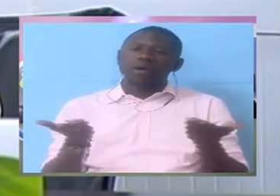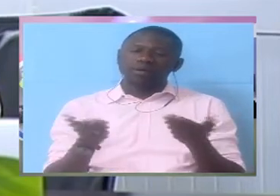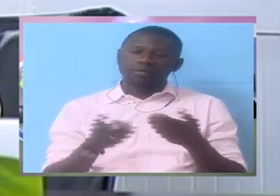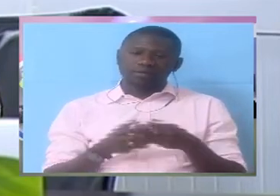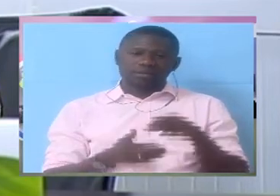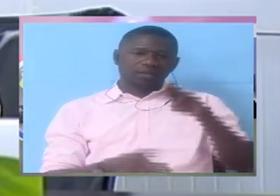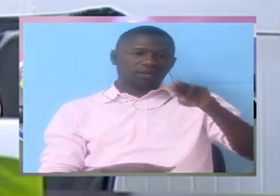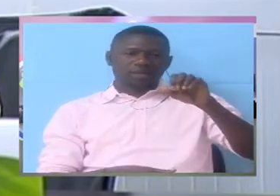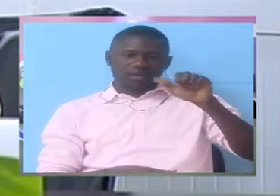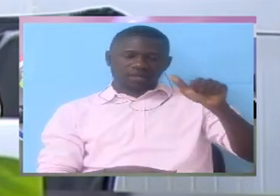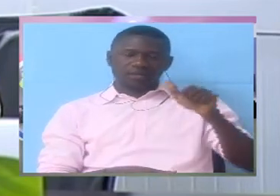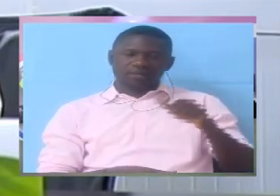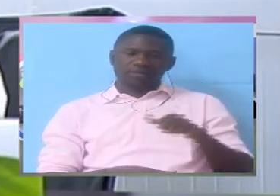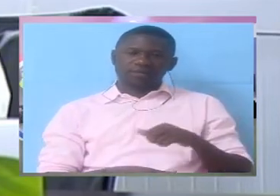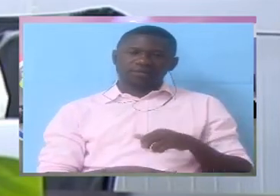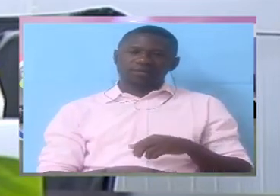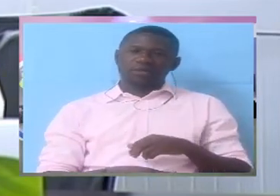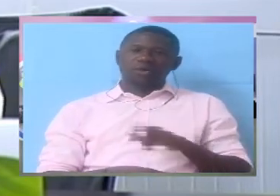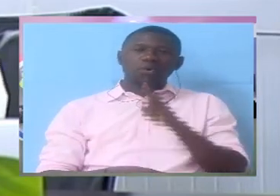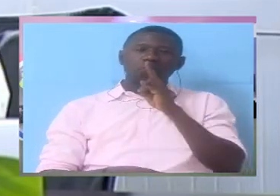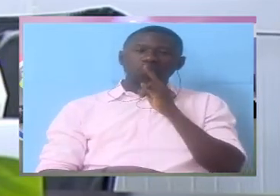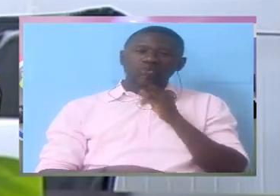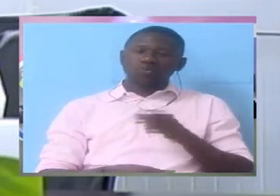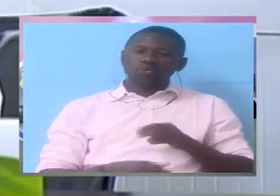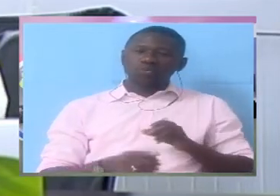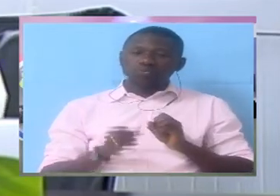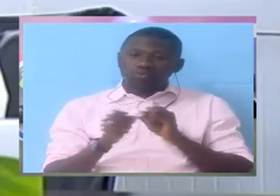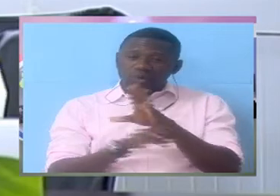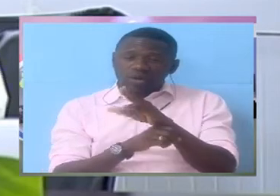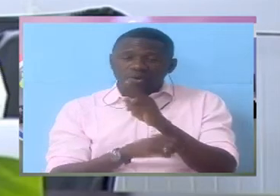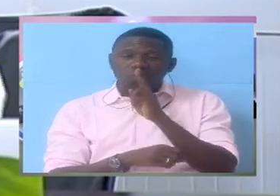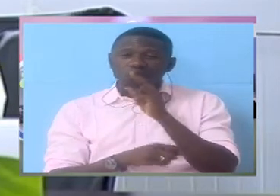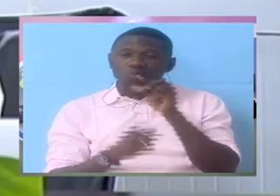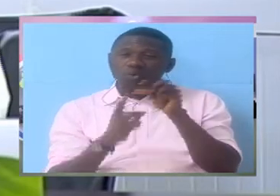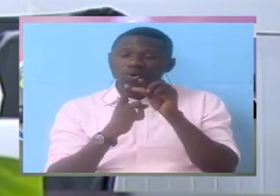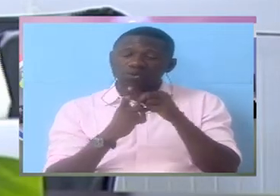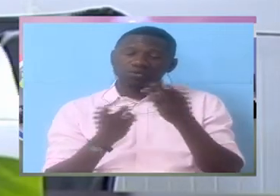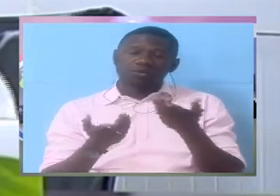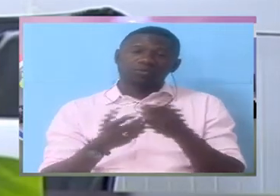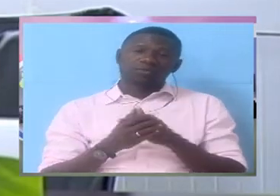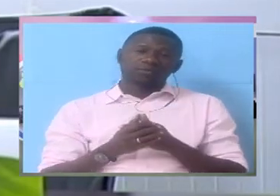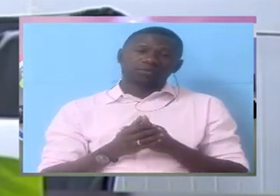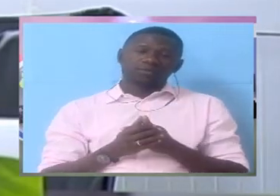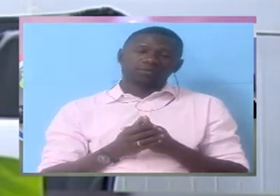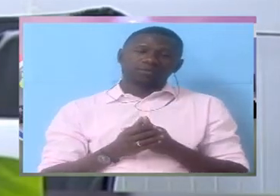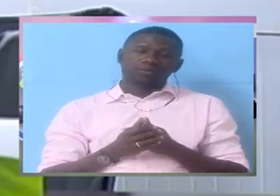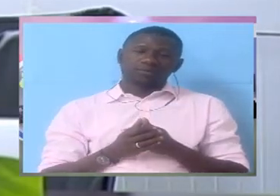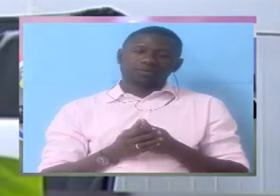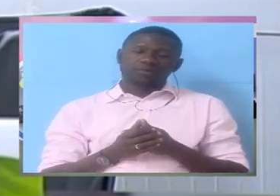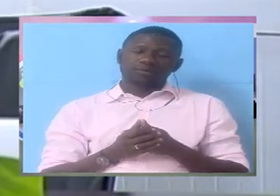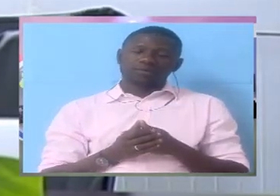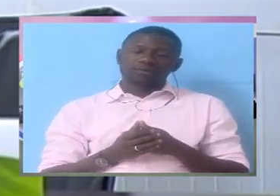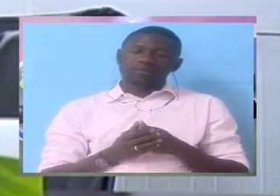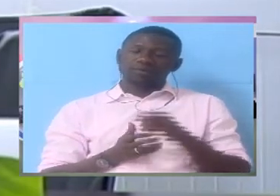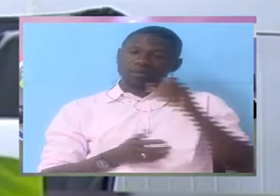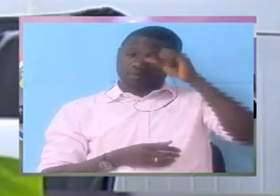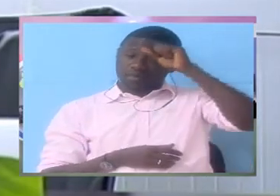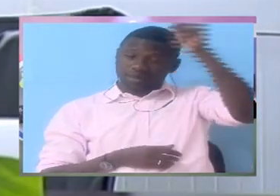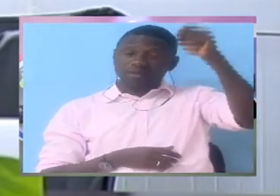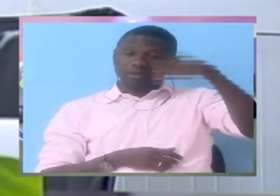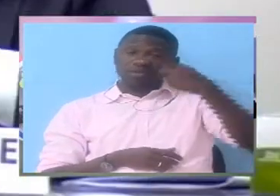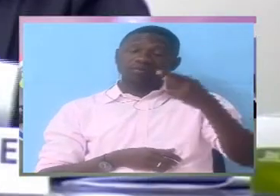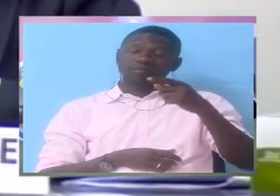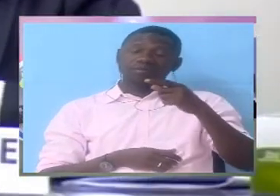kangodi. Directed by who? Jumale ya marodi. The press, head of state, President Drammeh. Banku nyatonko President Drammeh la ya